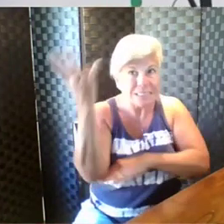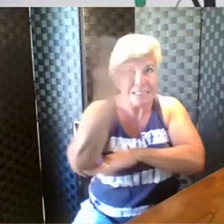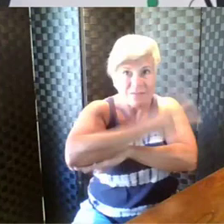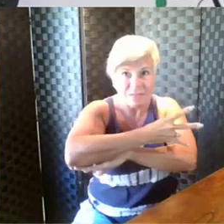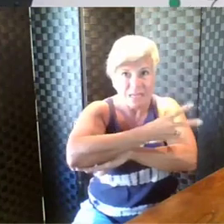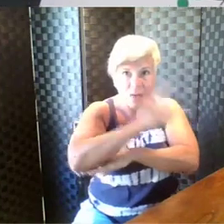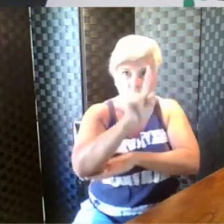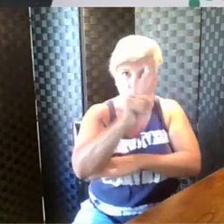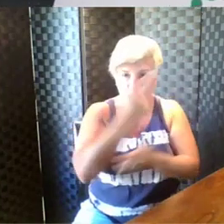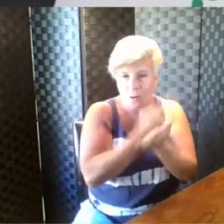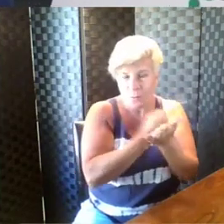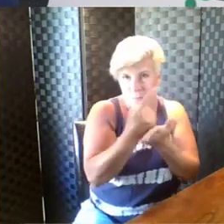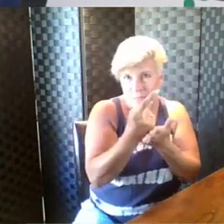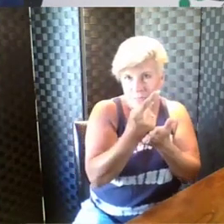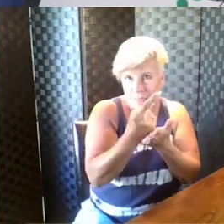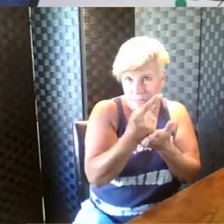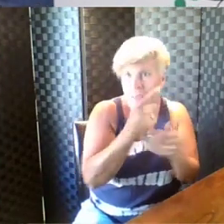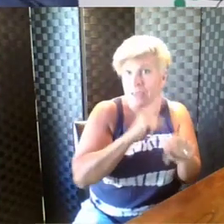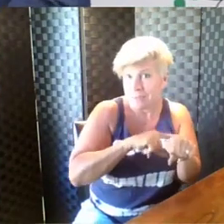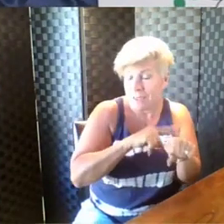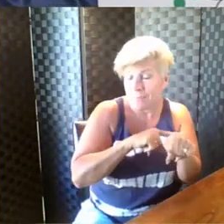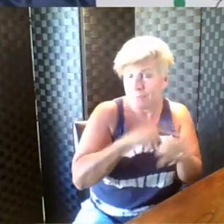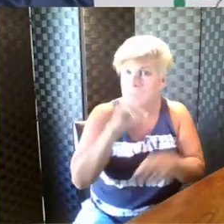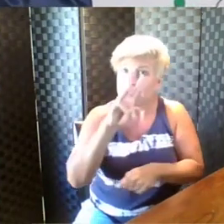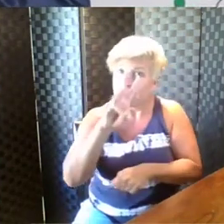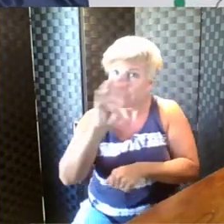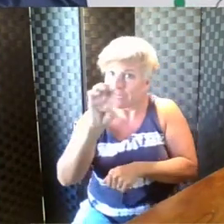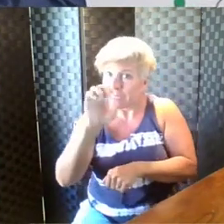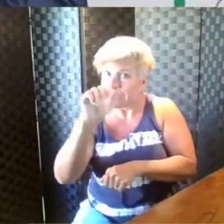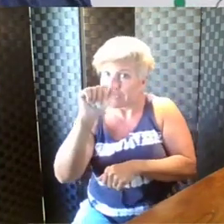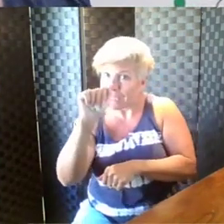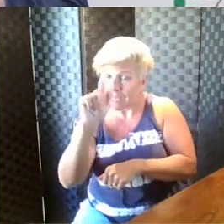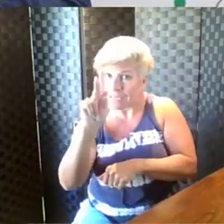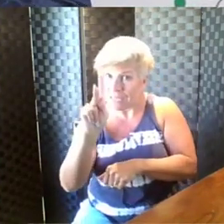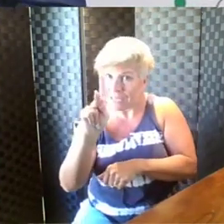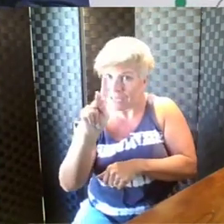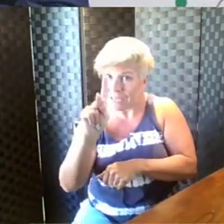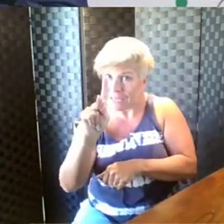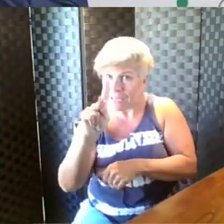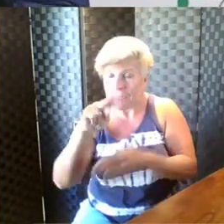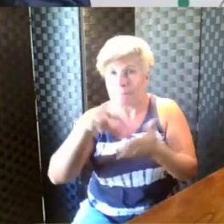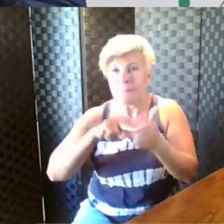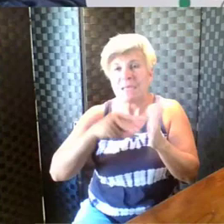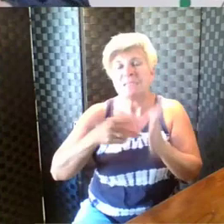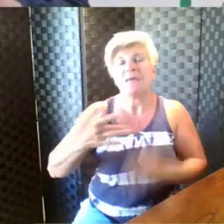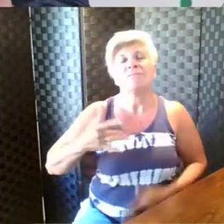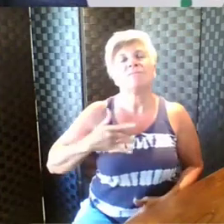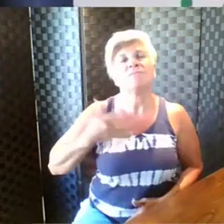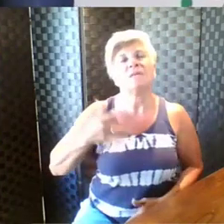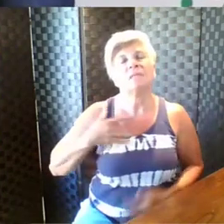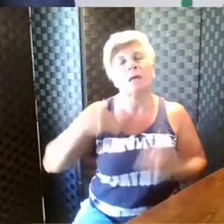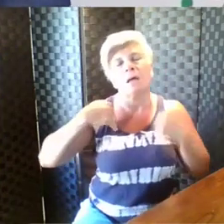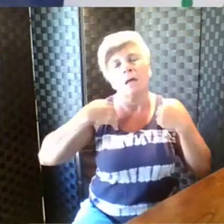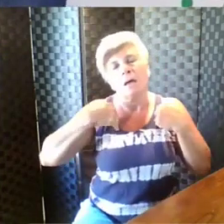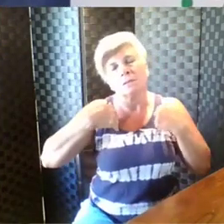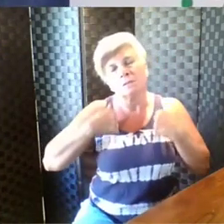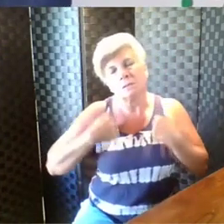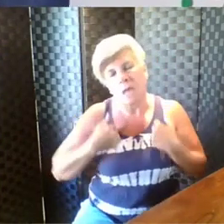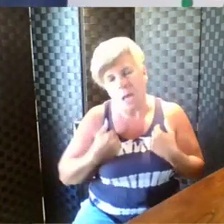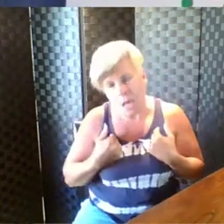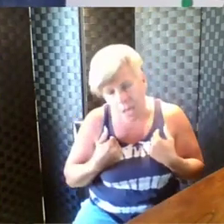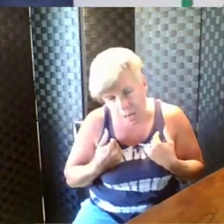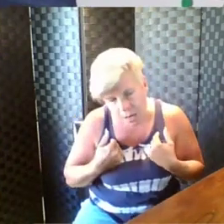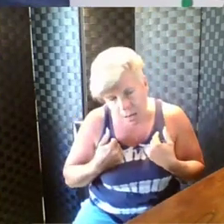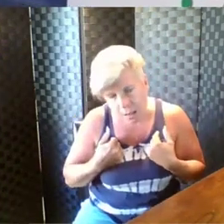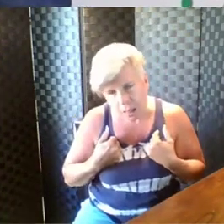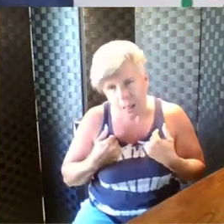week, a time. And W-E-A-K is talking about a feeling. It's like when you're tired or you're